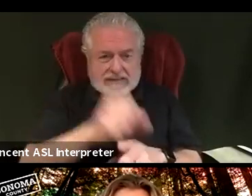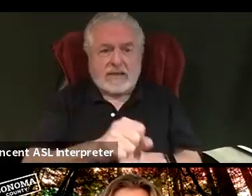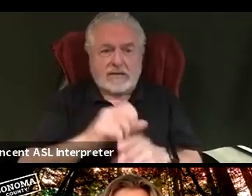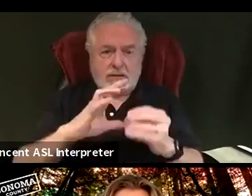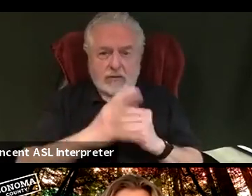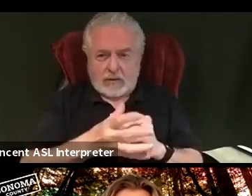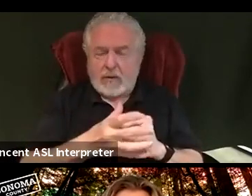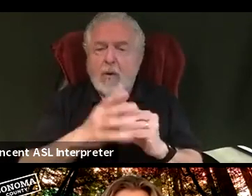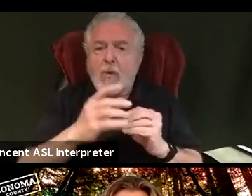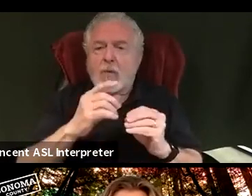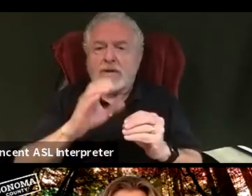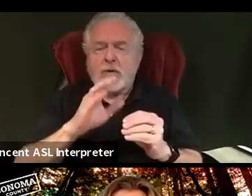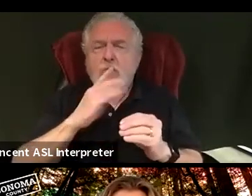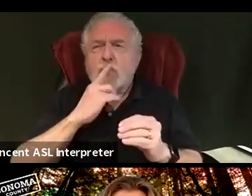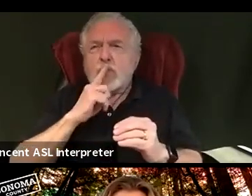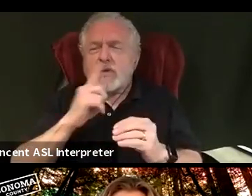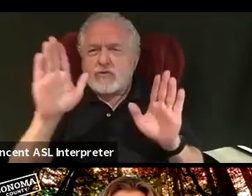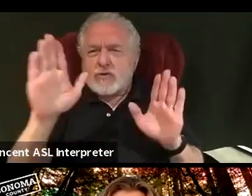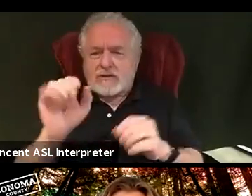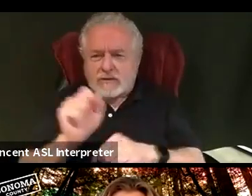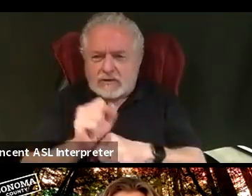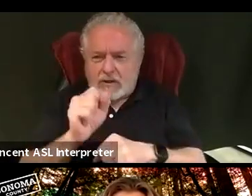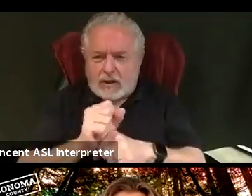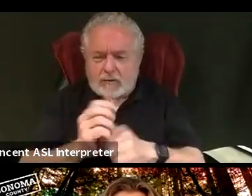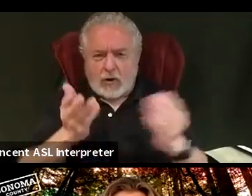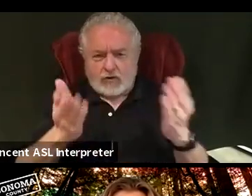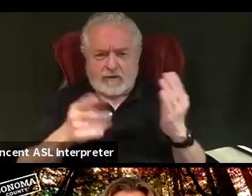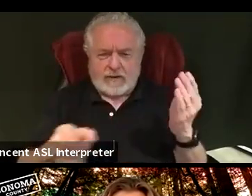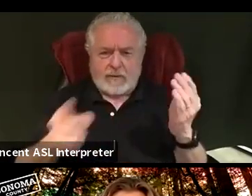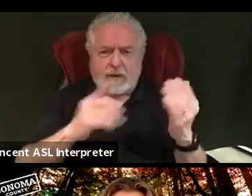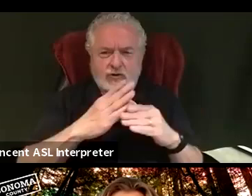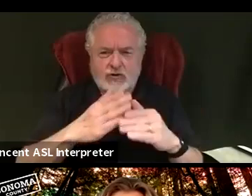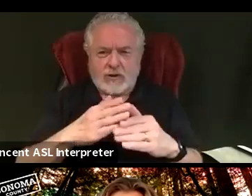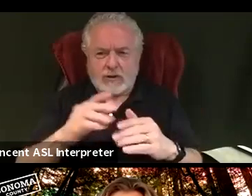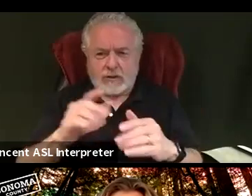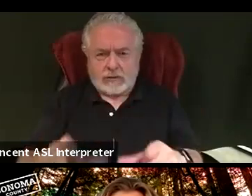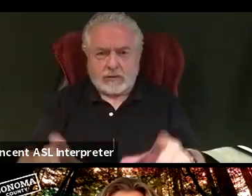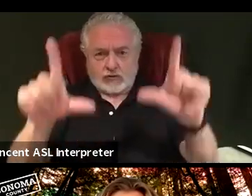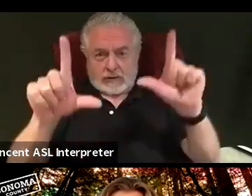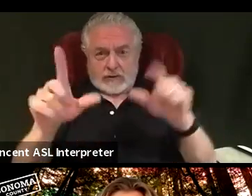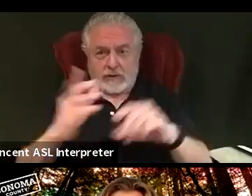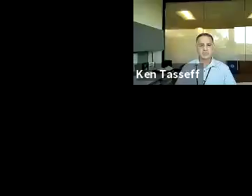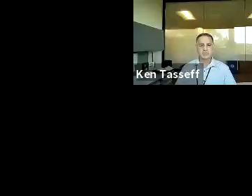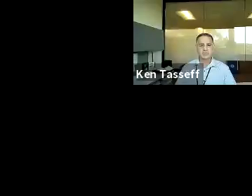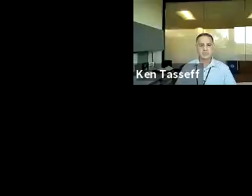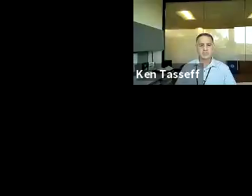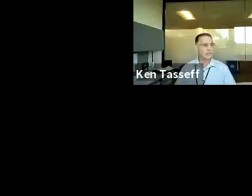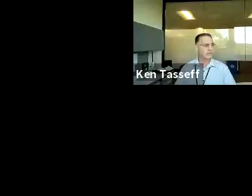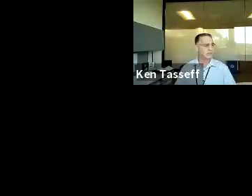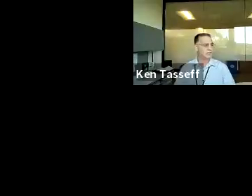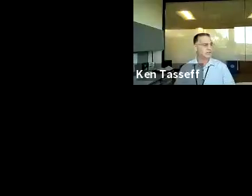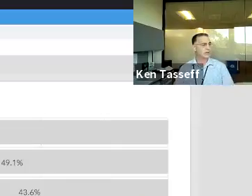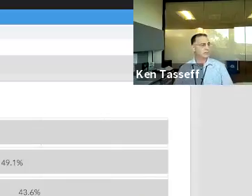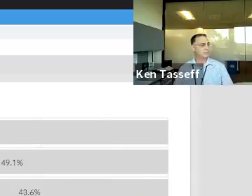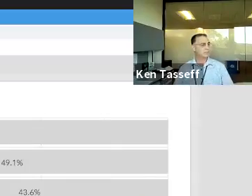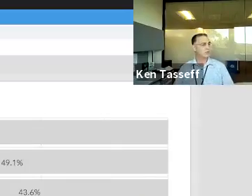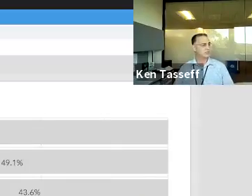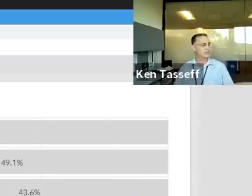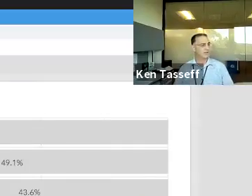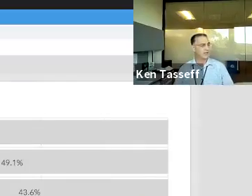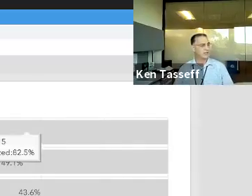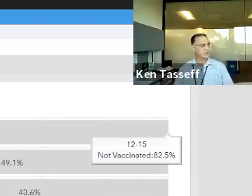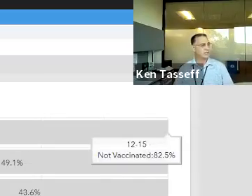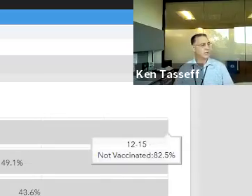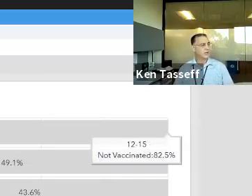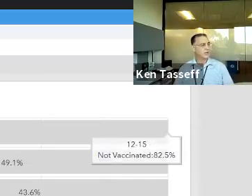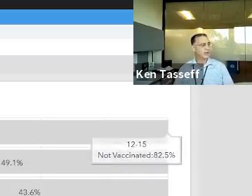coronavirus. We've done a really great job of serving them. And I'm gonna share a screen here showing the proportion